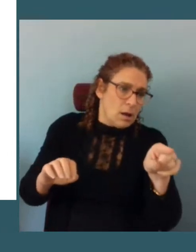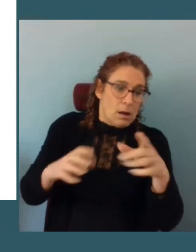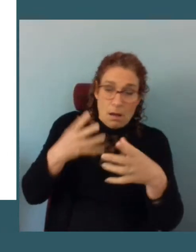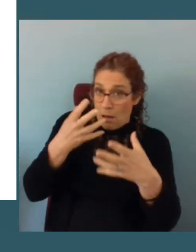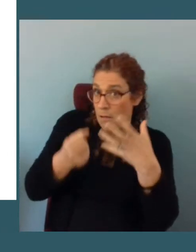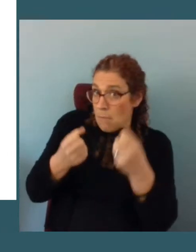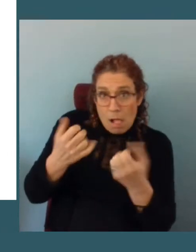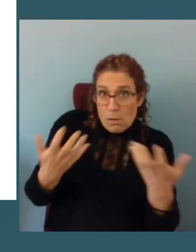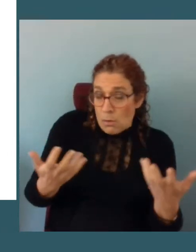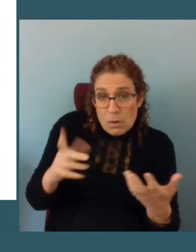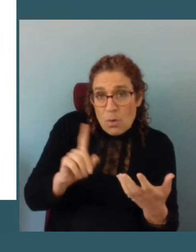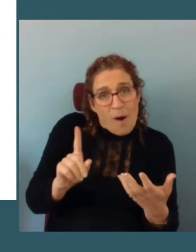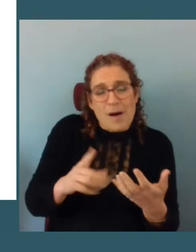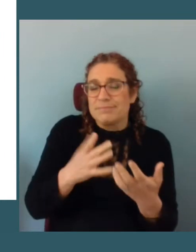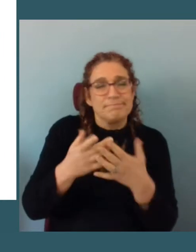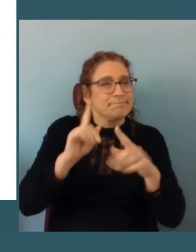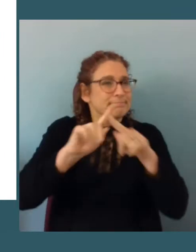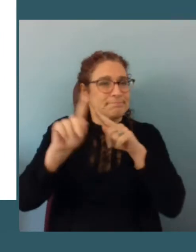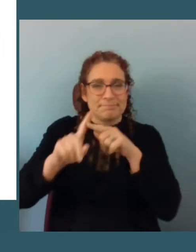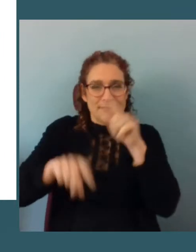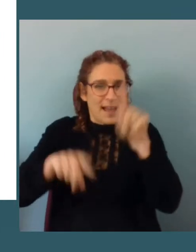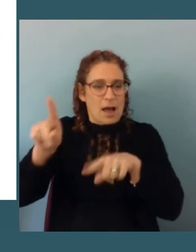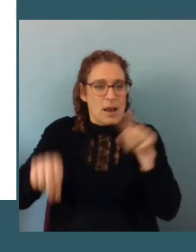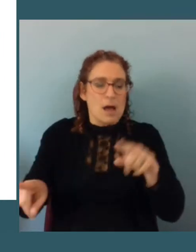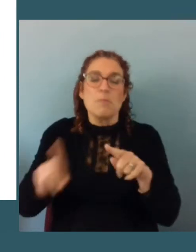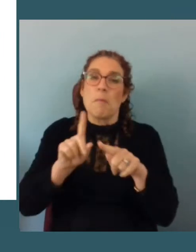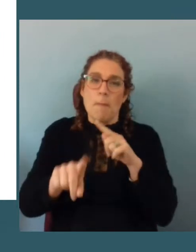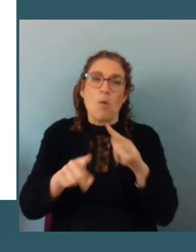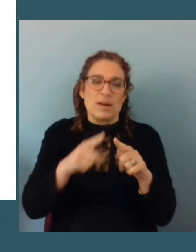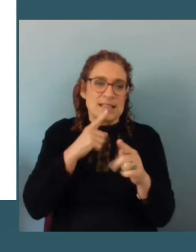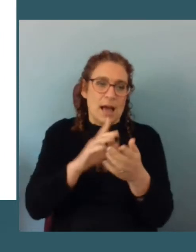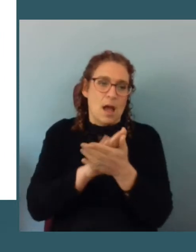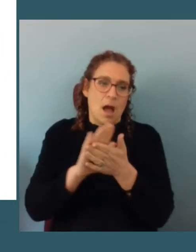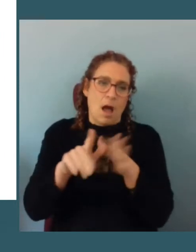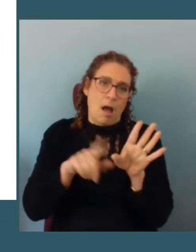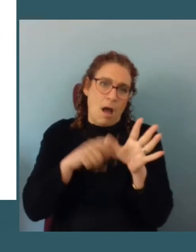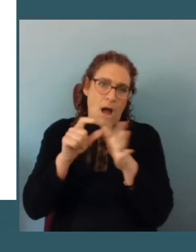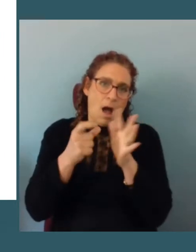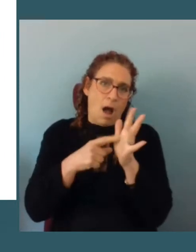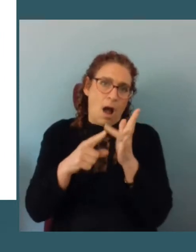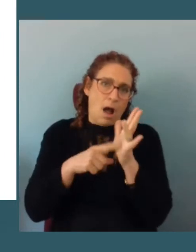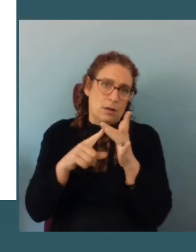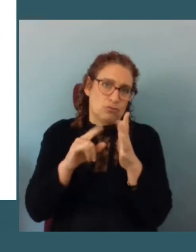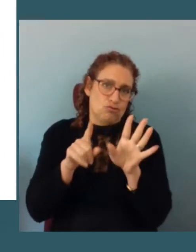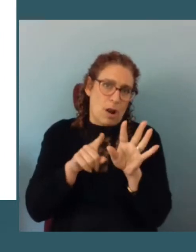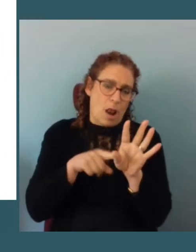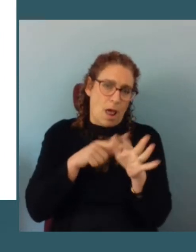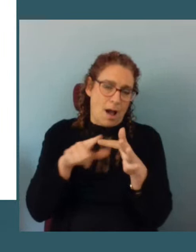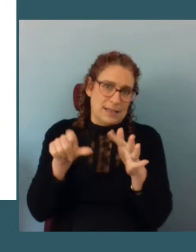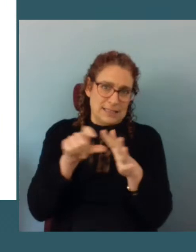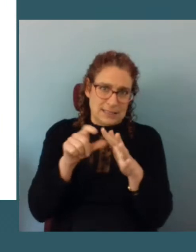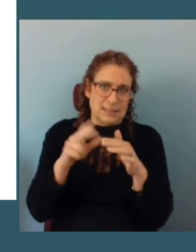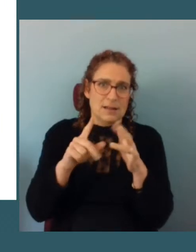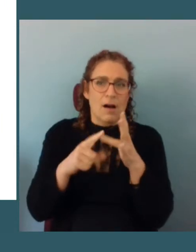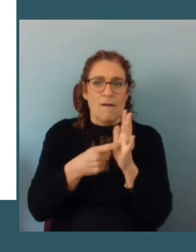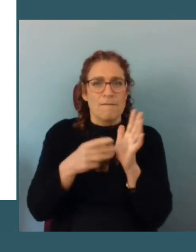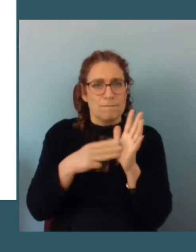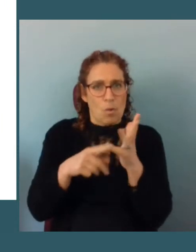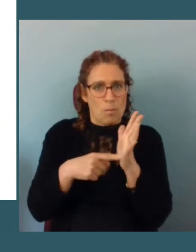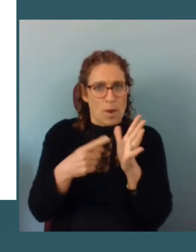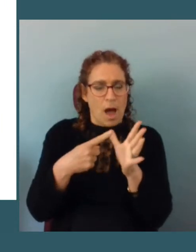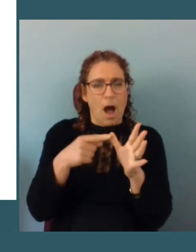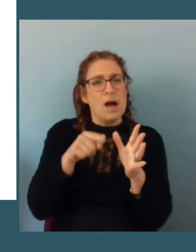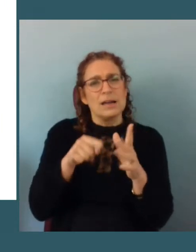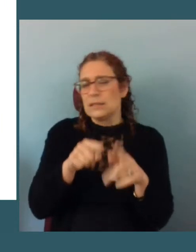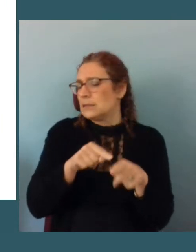in relation to this, but the majority say an extensively hydrolyzed formula. But this will really depend on the baby, or if there's